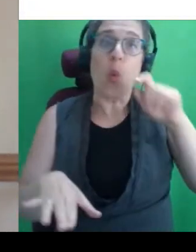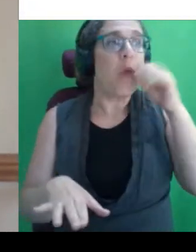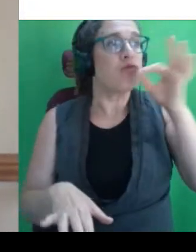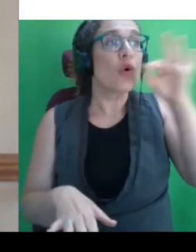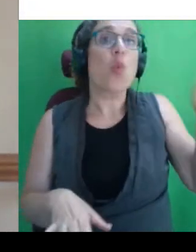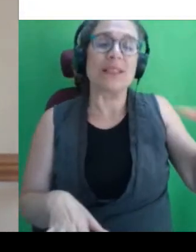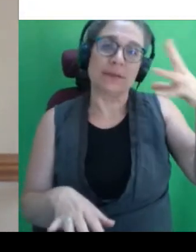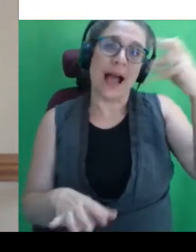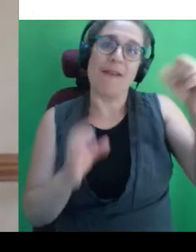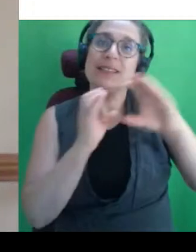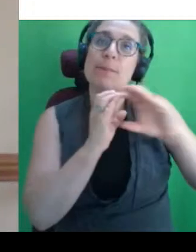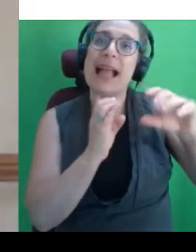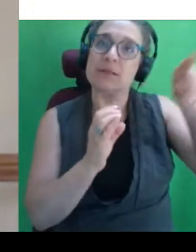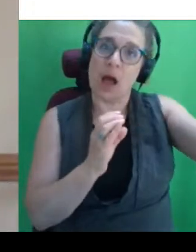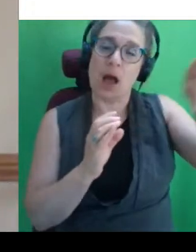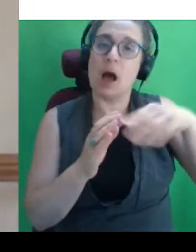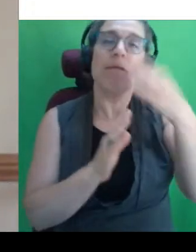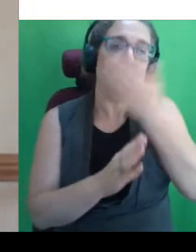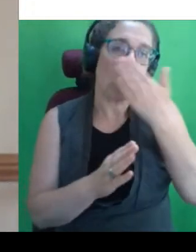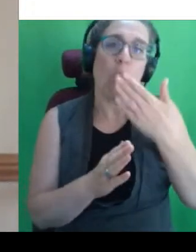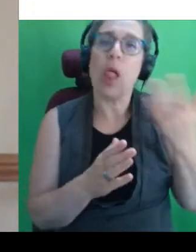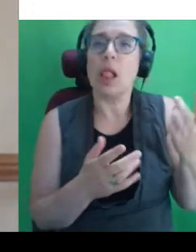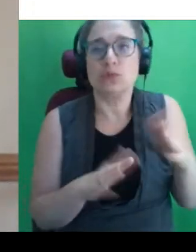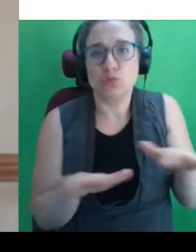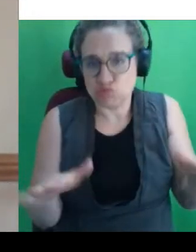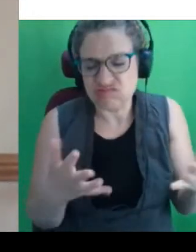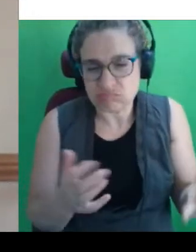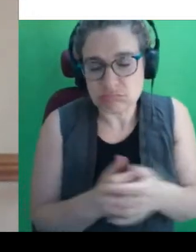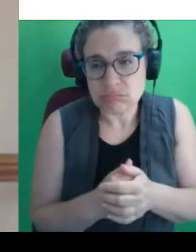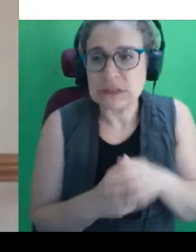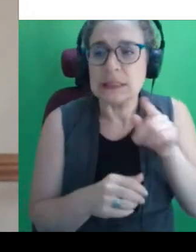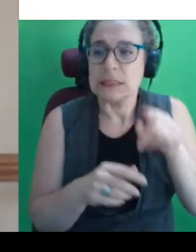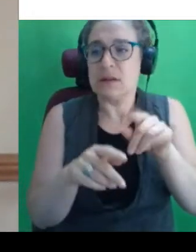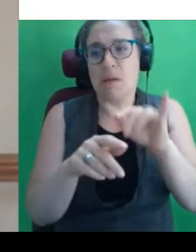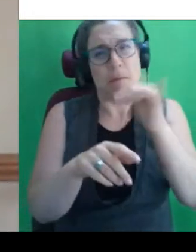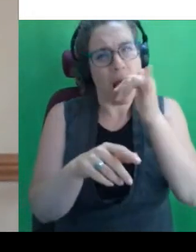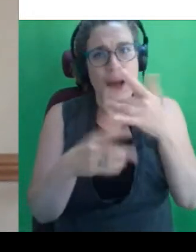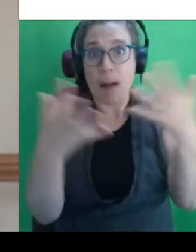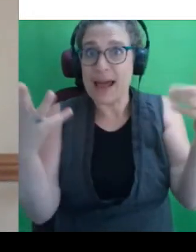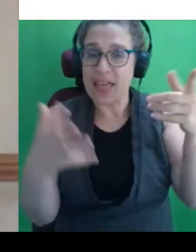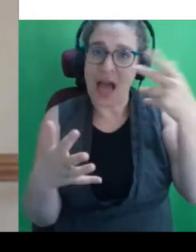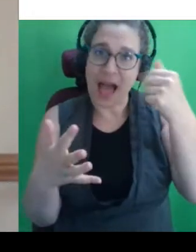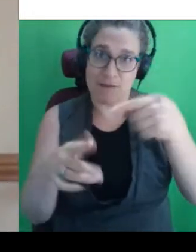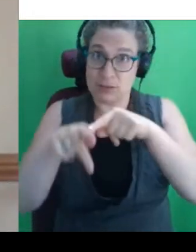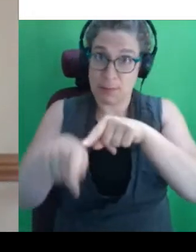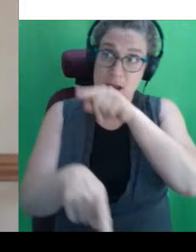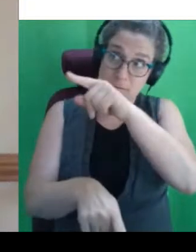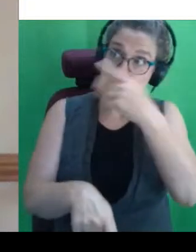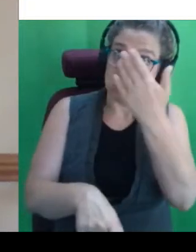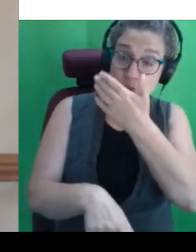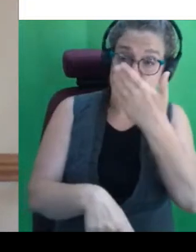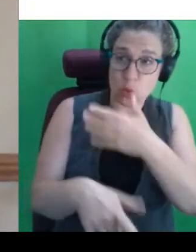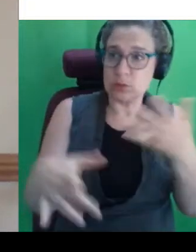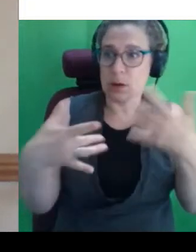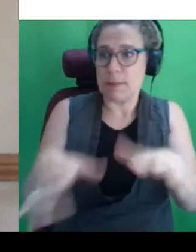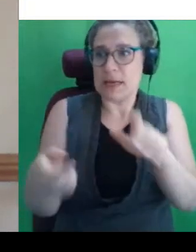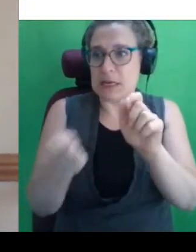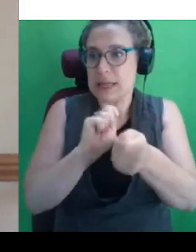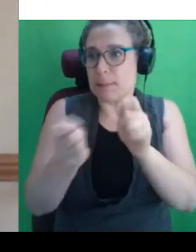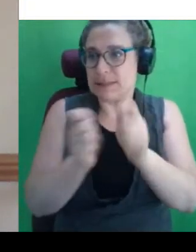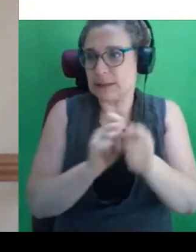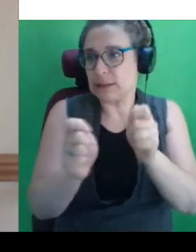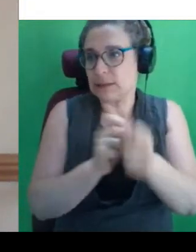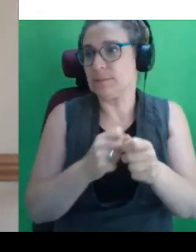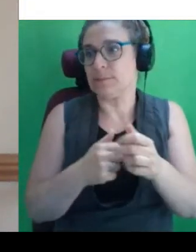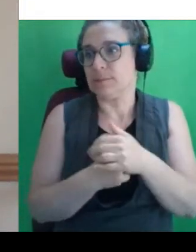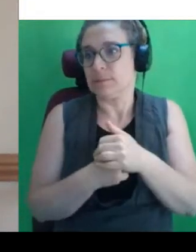school. It will depend, the number may depend on whether or not your school has adapted the emergency inhalers in